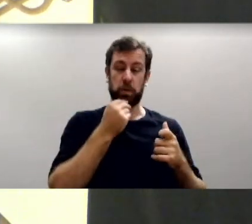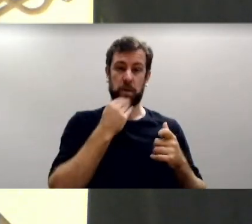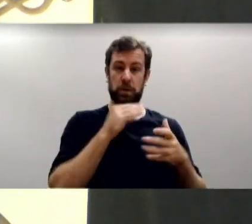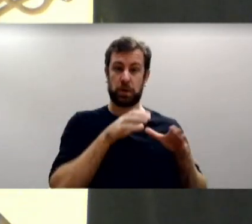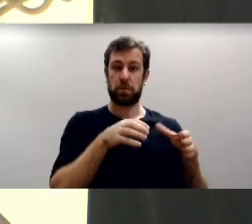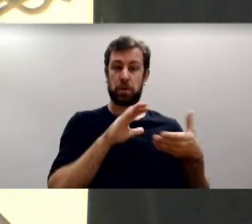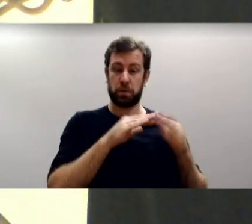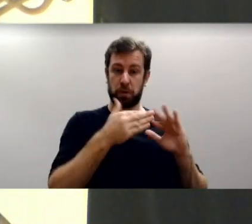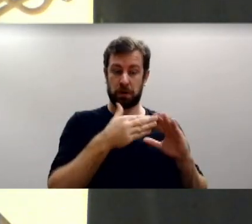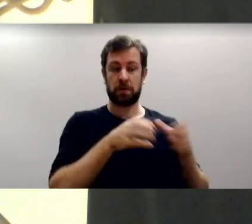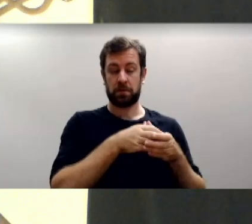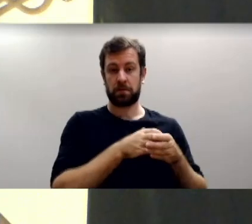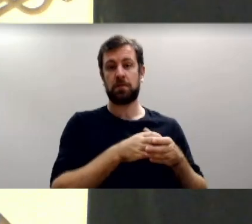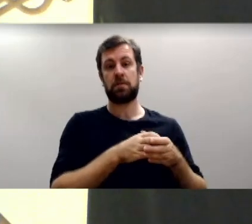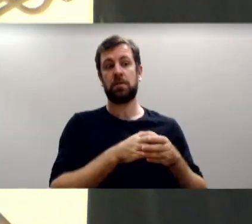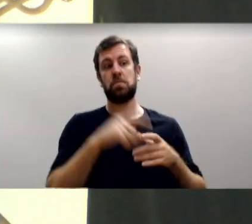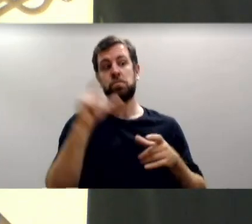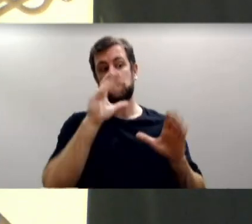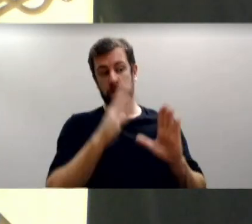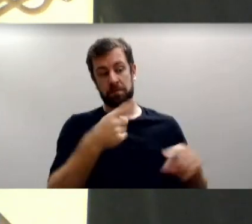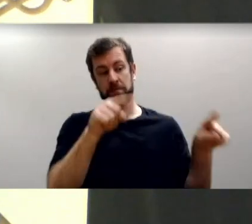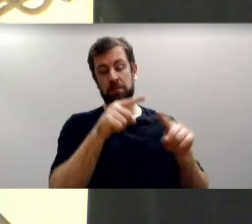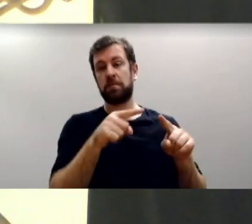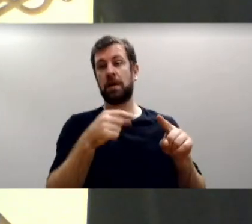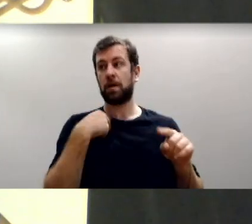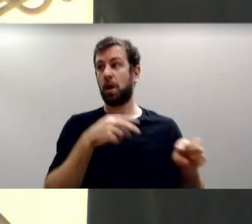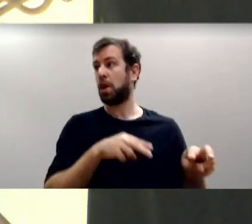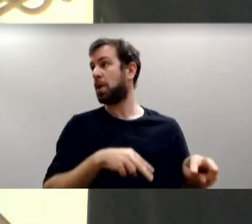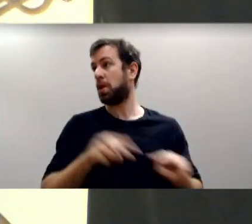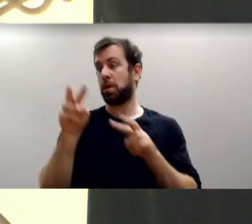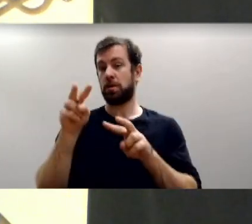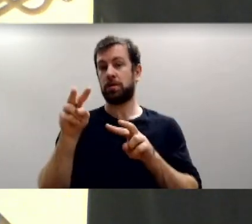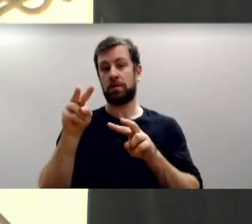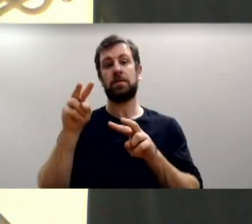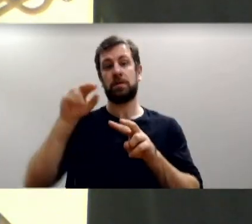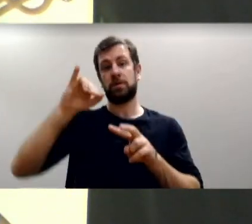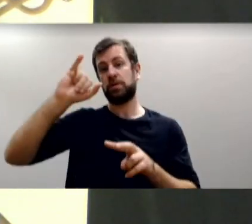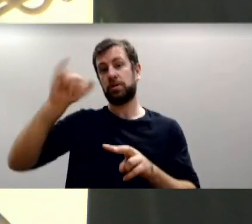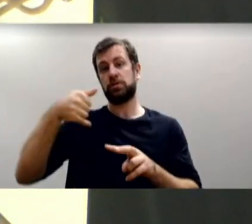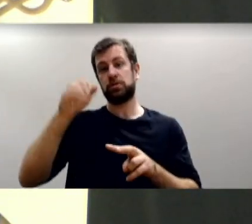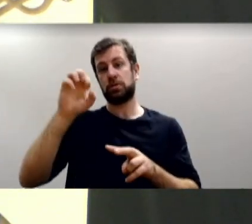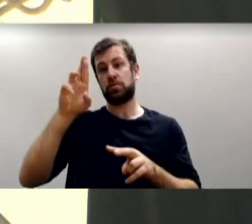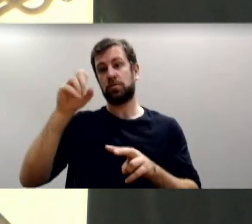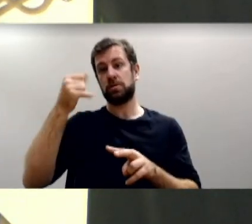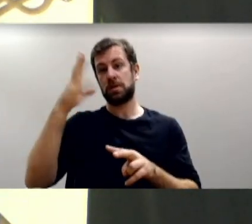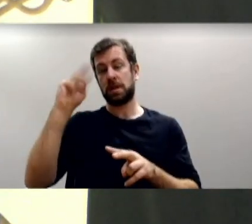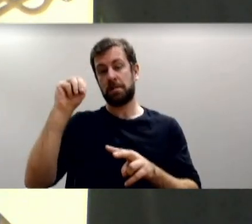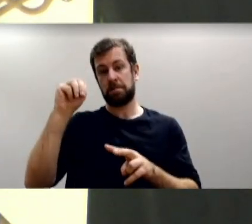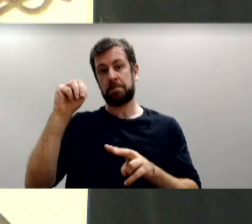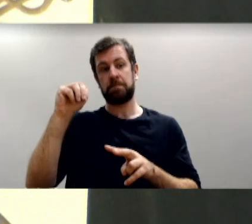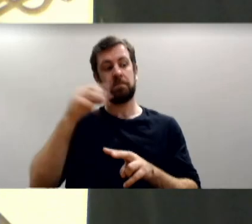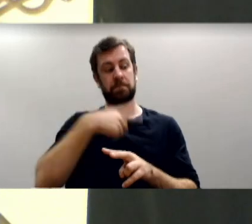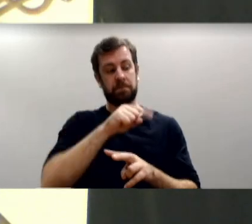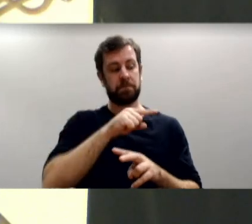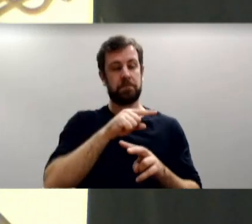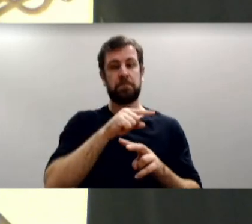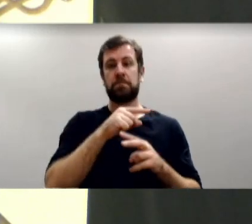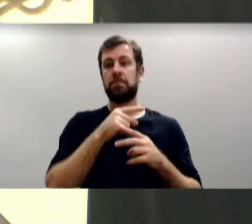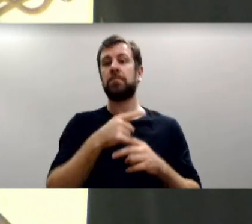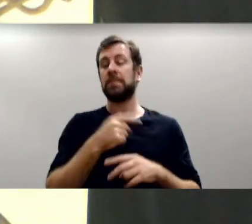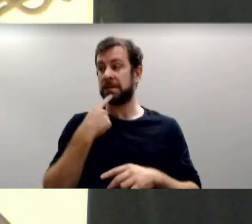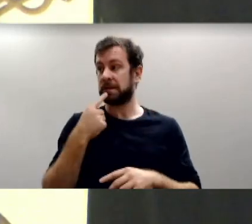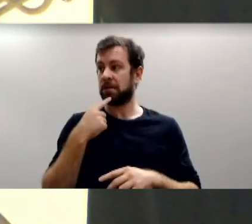when Muslims started facing the direction of Masjid al-Aqsa in Jerusalem, you know, they started taunting Muslims, saying,